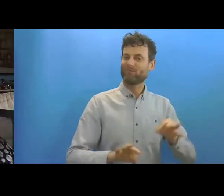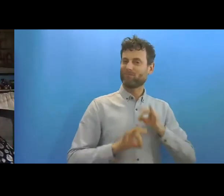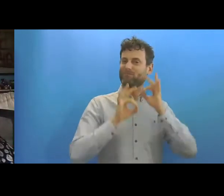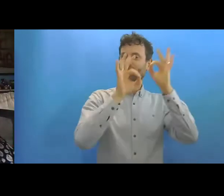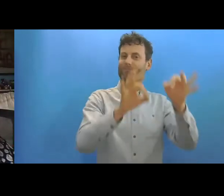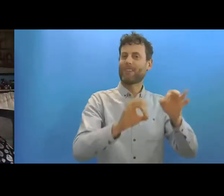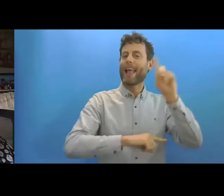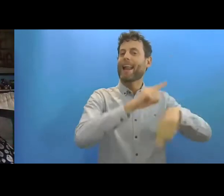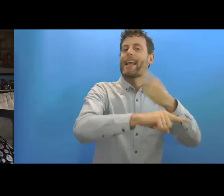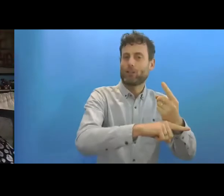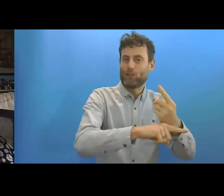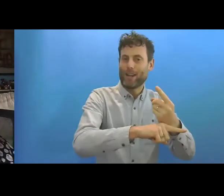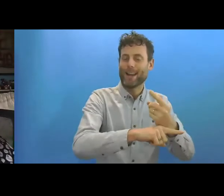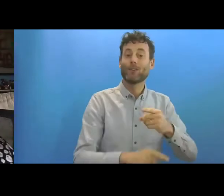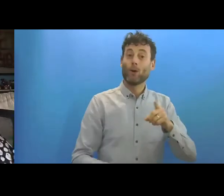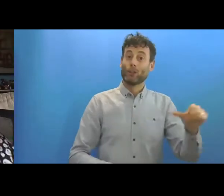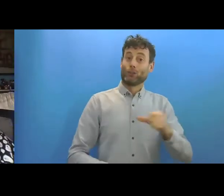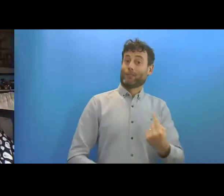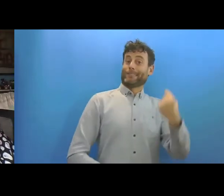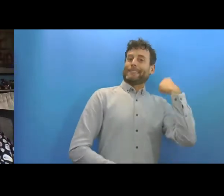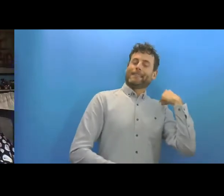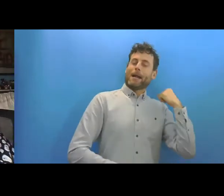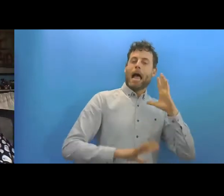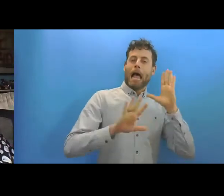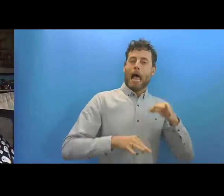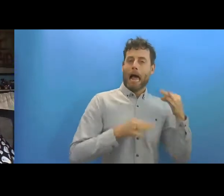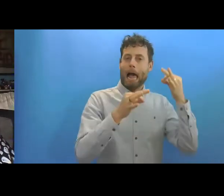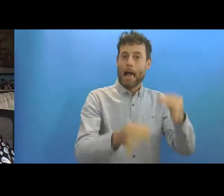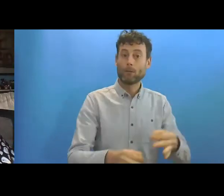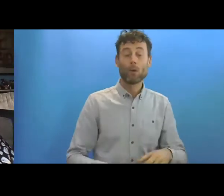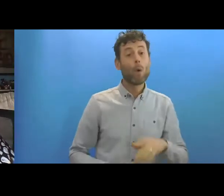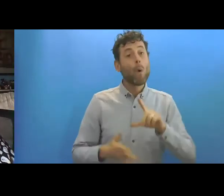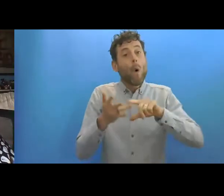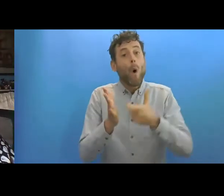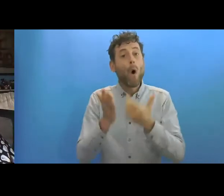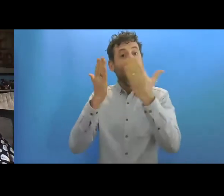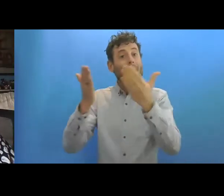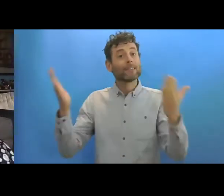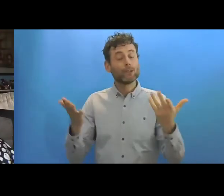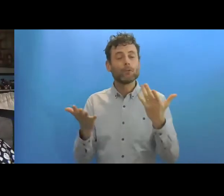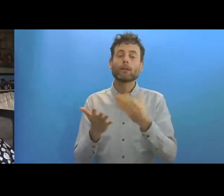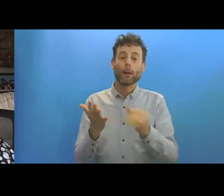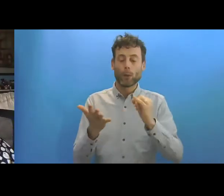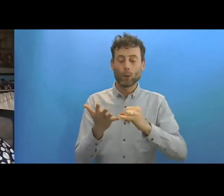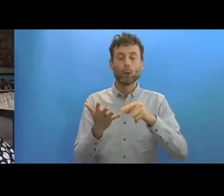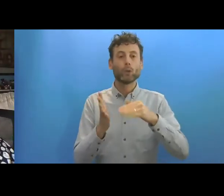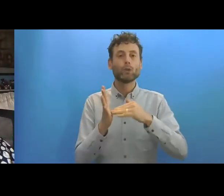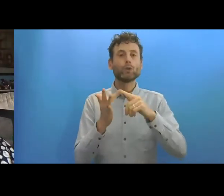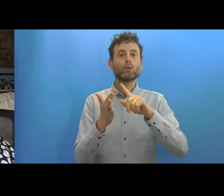just a bit later on than planned. It might be an exhibition like Susie Lark's